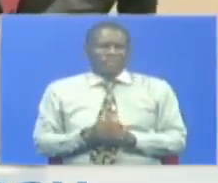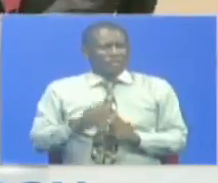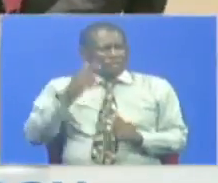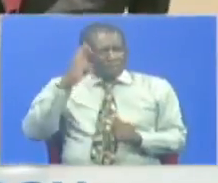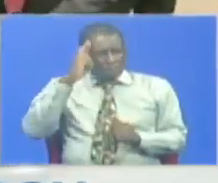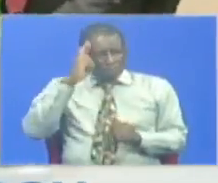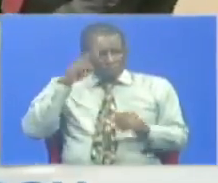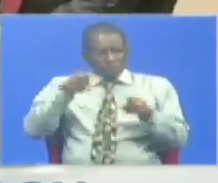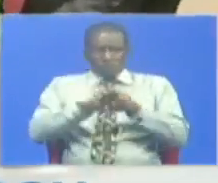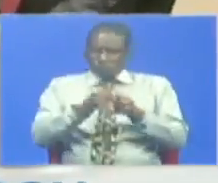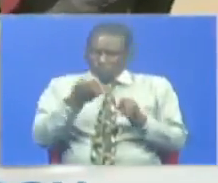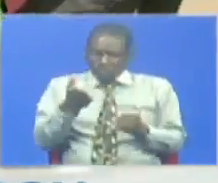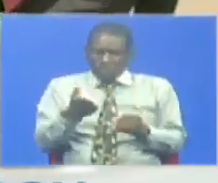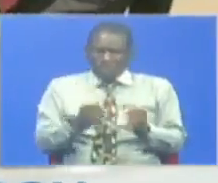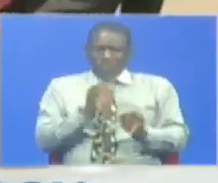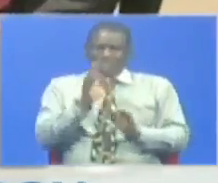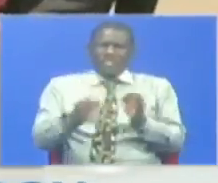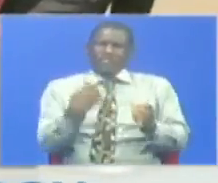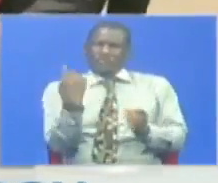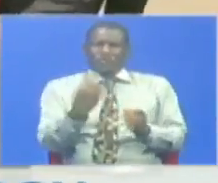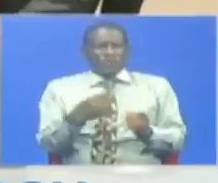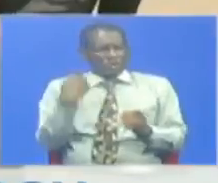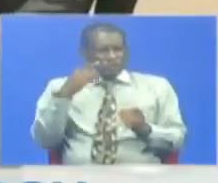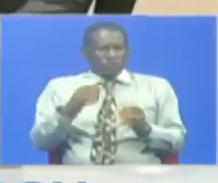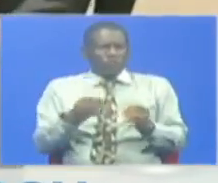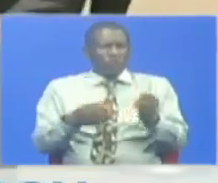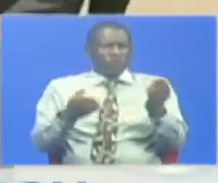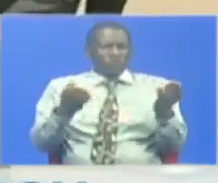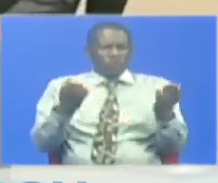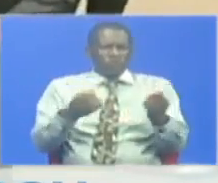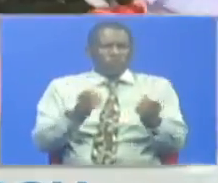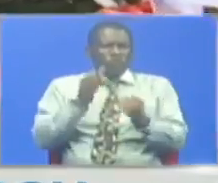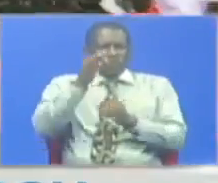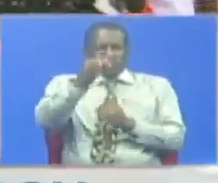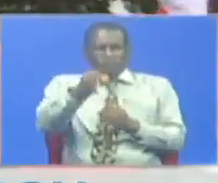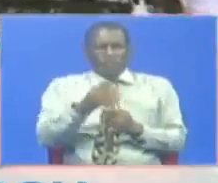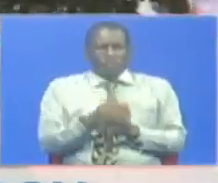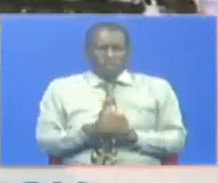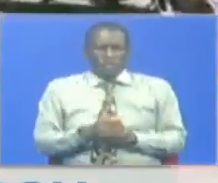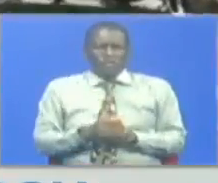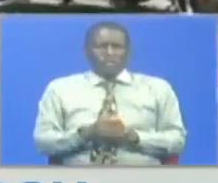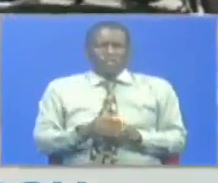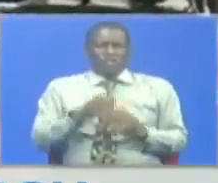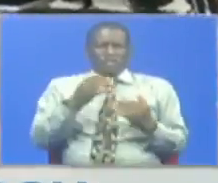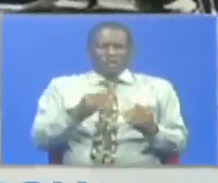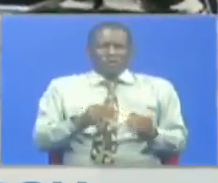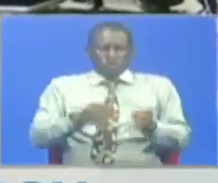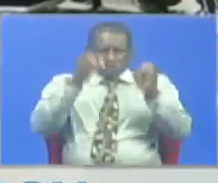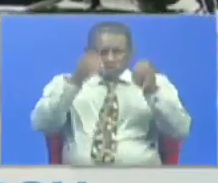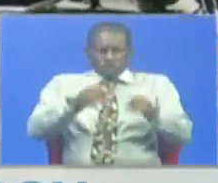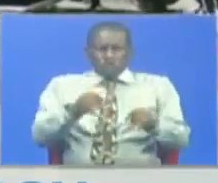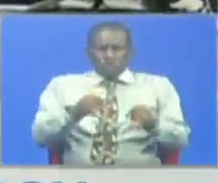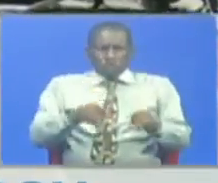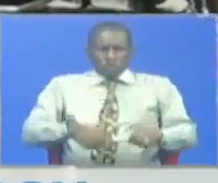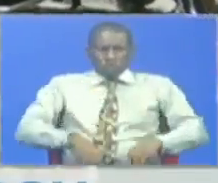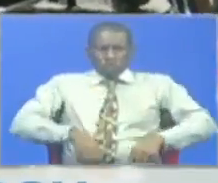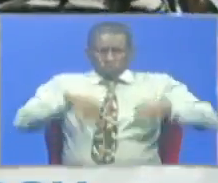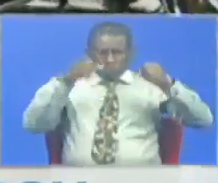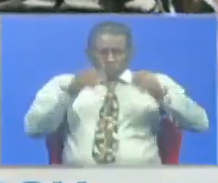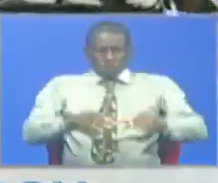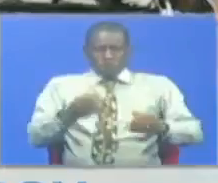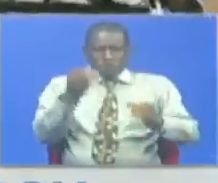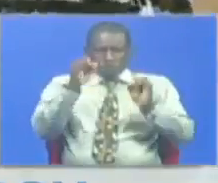Memories were also captured, if only for posterity. General Kibochi then took the official CDF